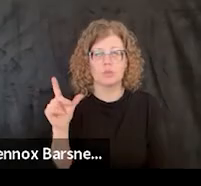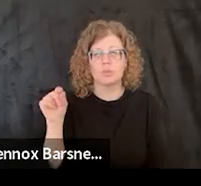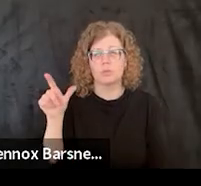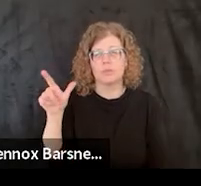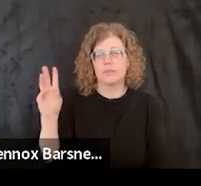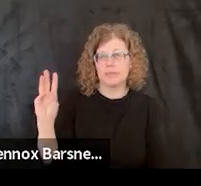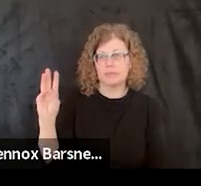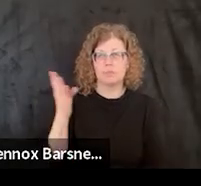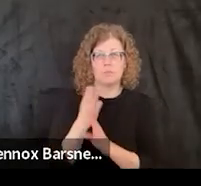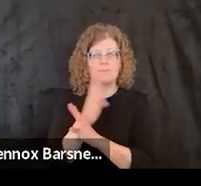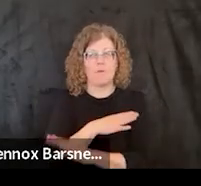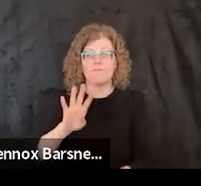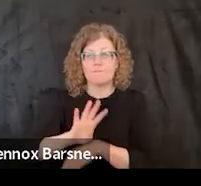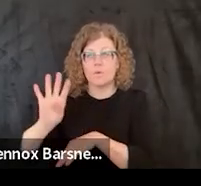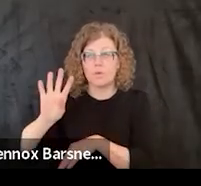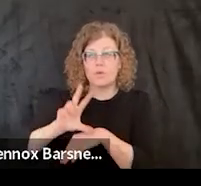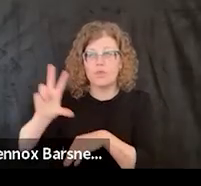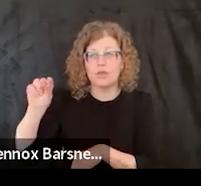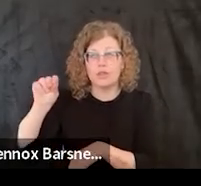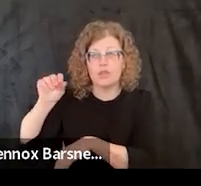4:30 p.m. Mountain Time.